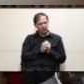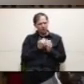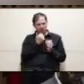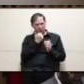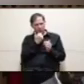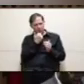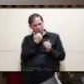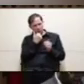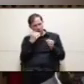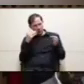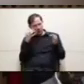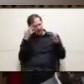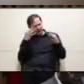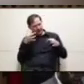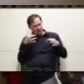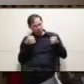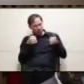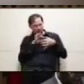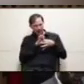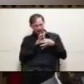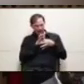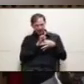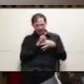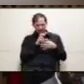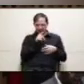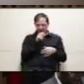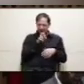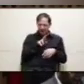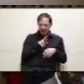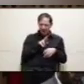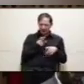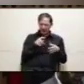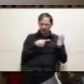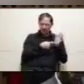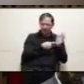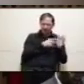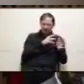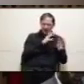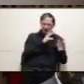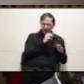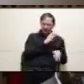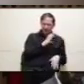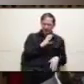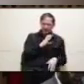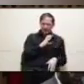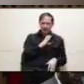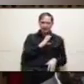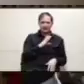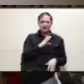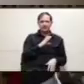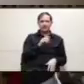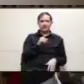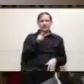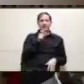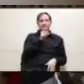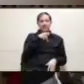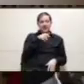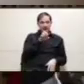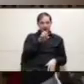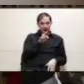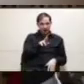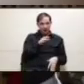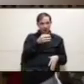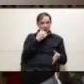and the reporting that his PR is doing to the MEC? Fortunately enough, the PER who was removed from